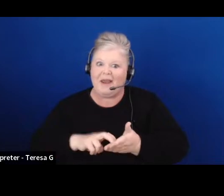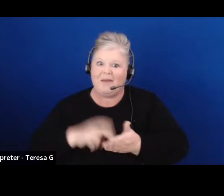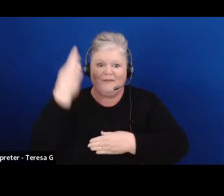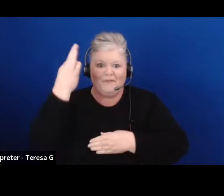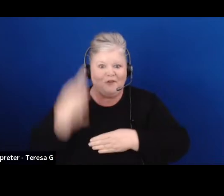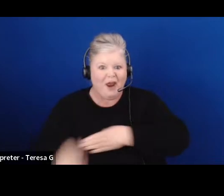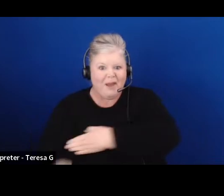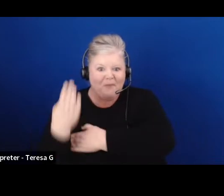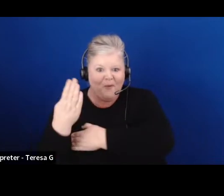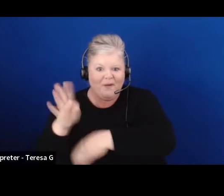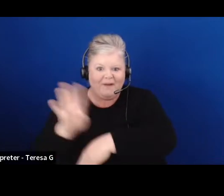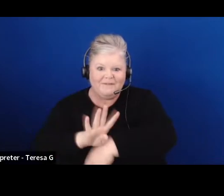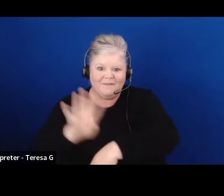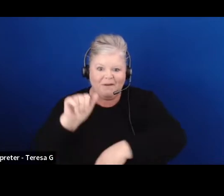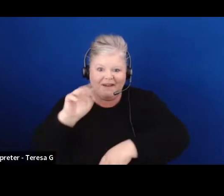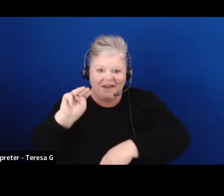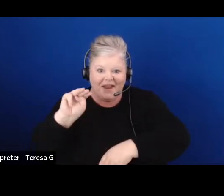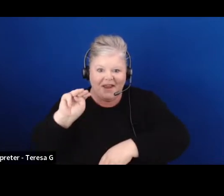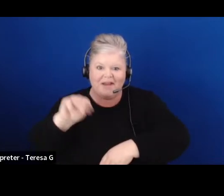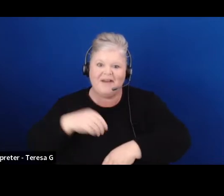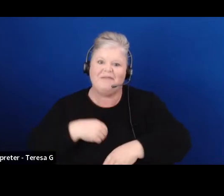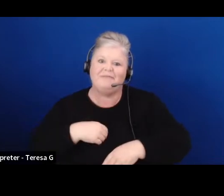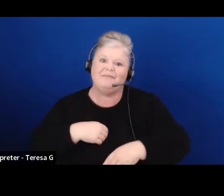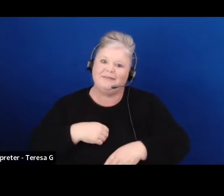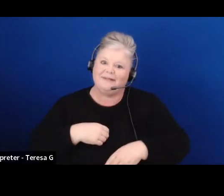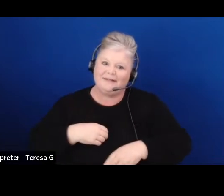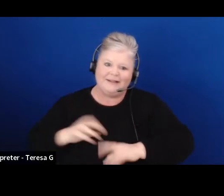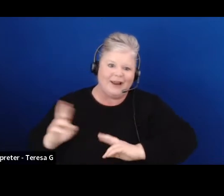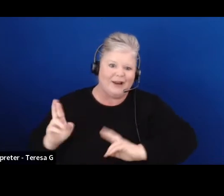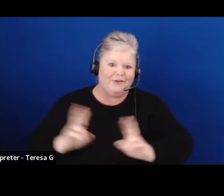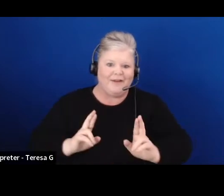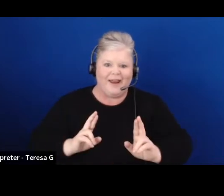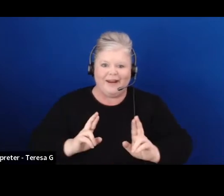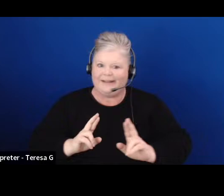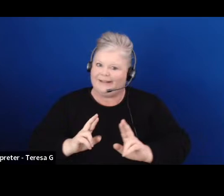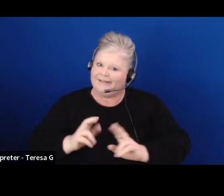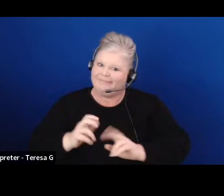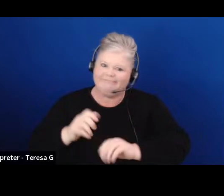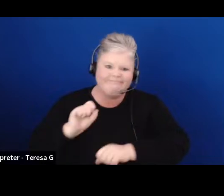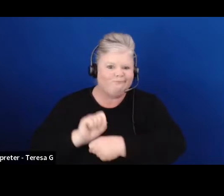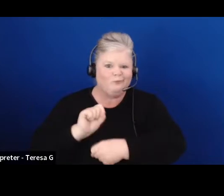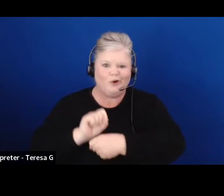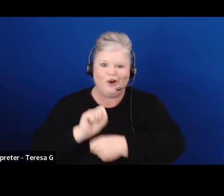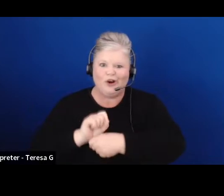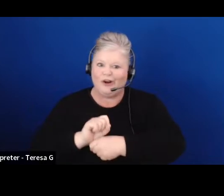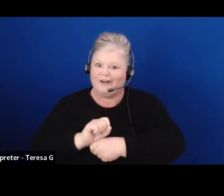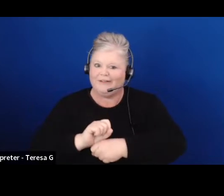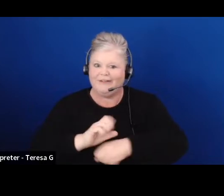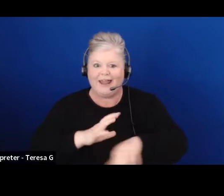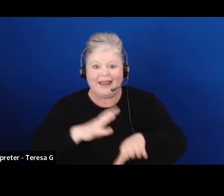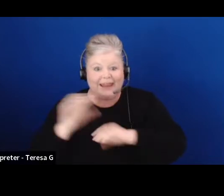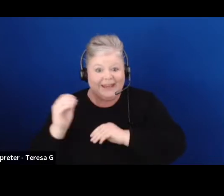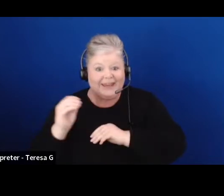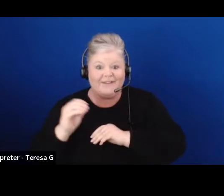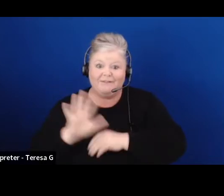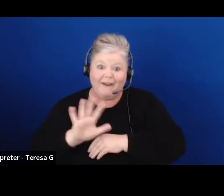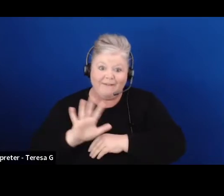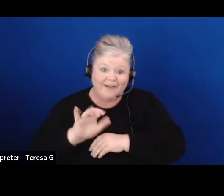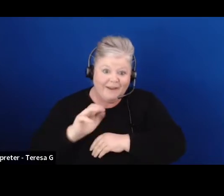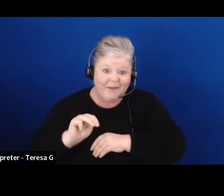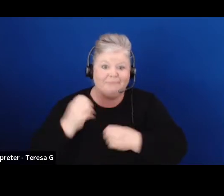4 o'clock and getting ready for work and leaving my house at 5 a.m. to drive